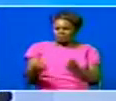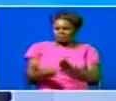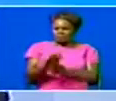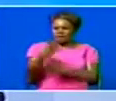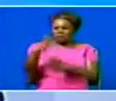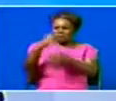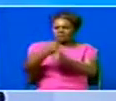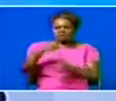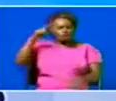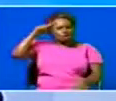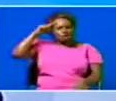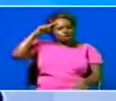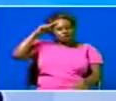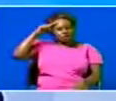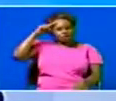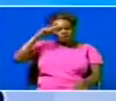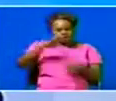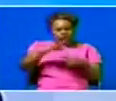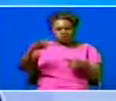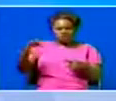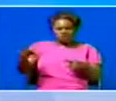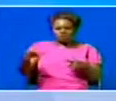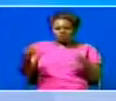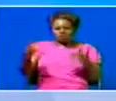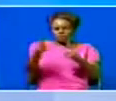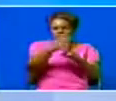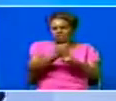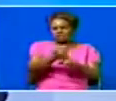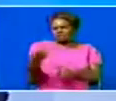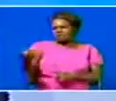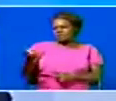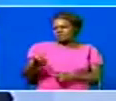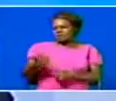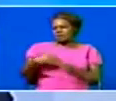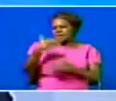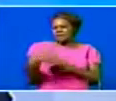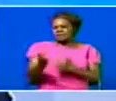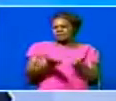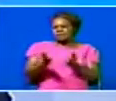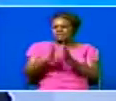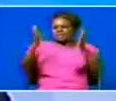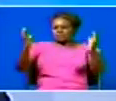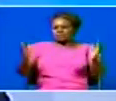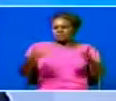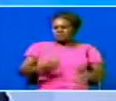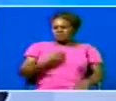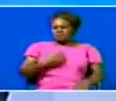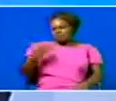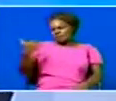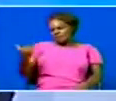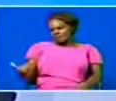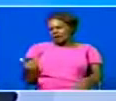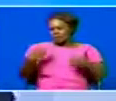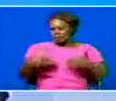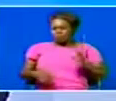these traditional vegetables to meet the growing demand. On this week's episode of The Next Frontier, Philip Keitani visited a young couple in Western